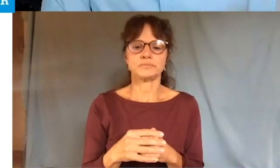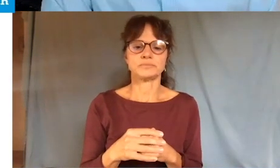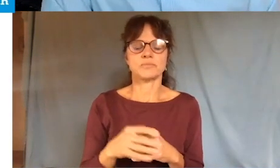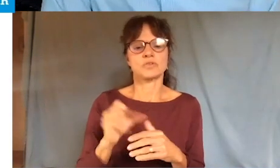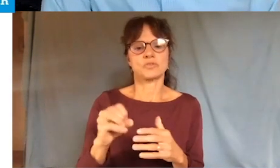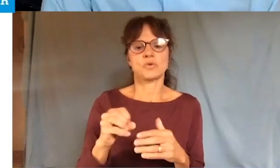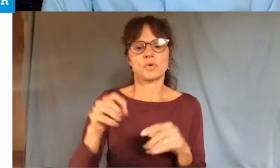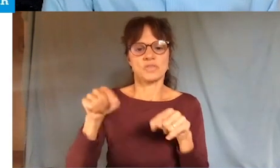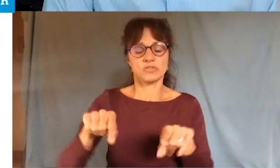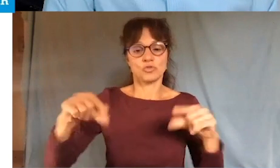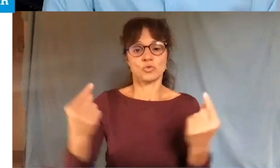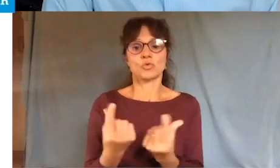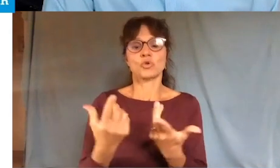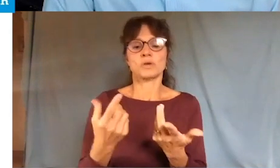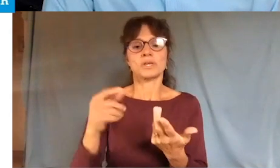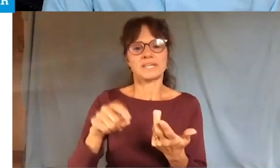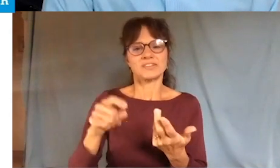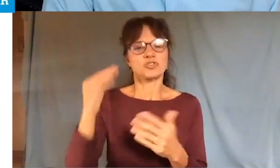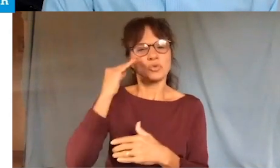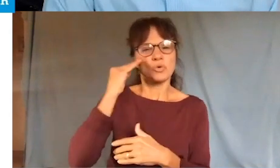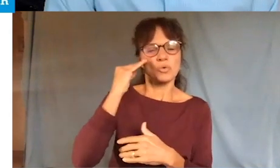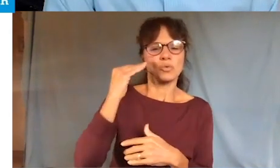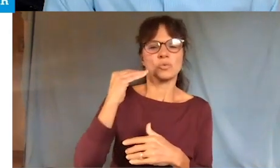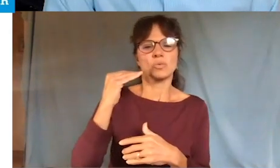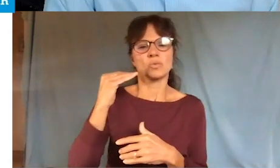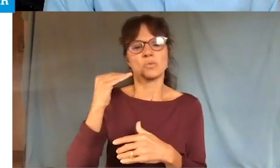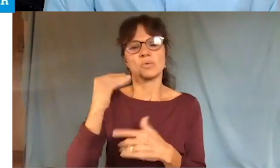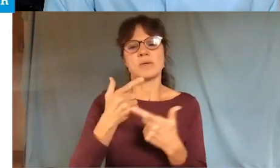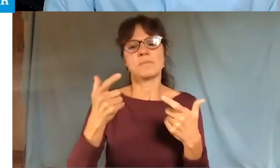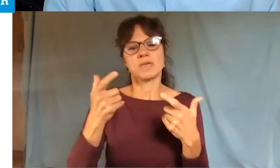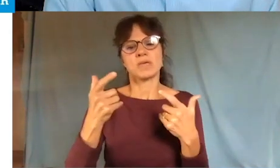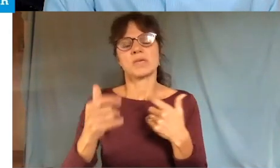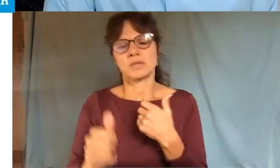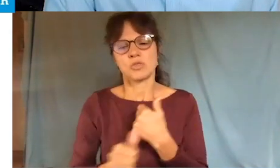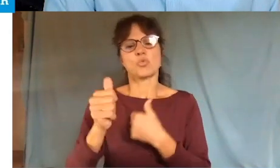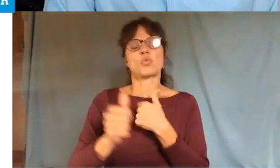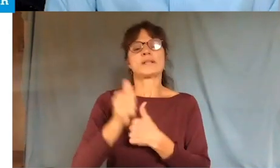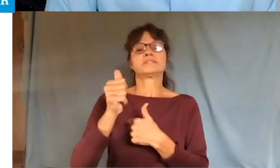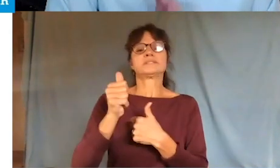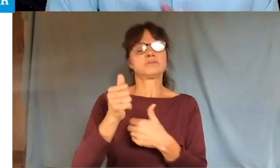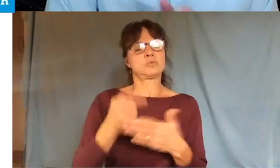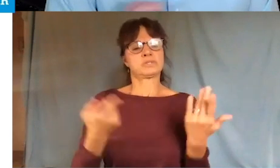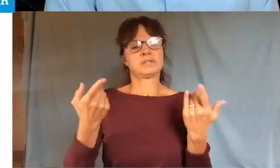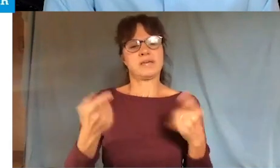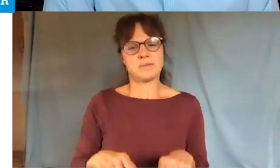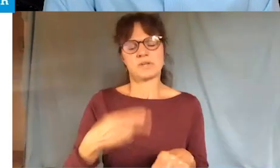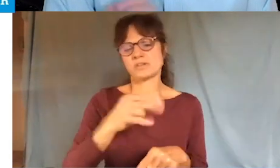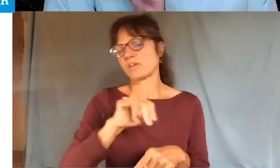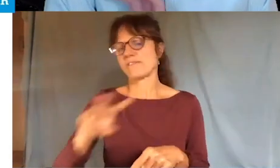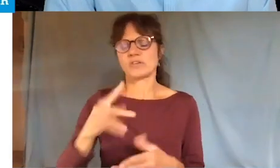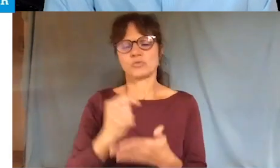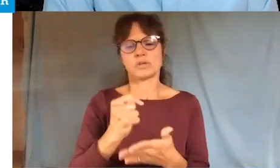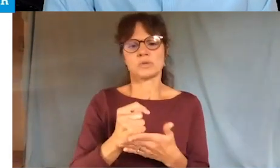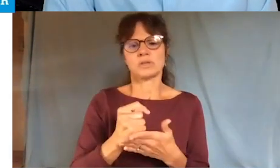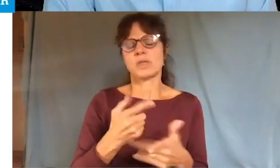So this is a group that needs to be aware, I think, of the big threats in terms of what's happening in HIV treatment. And I think